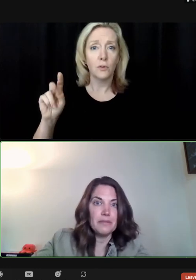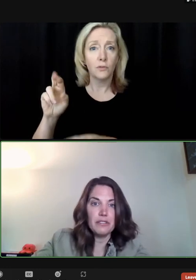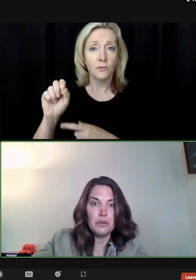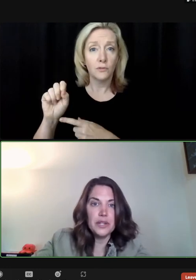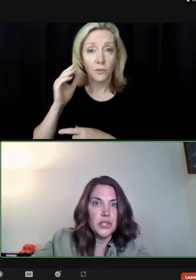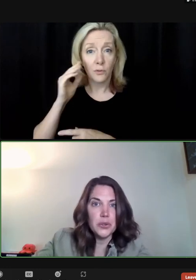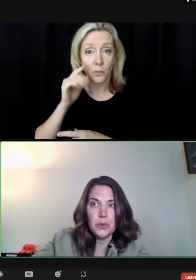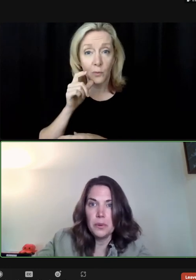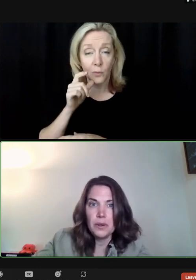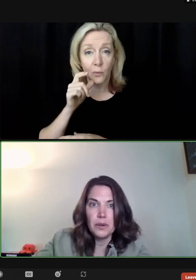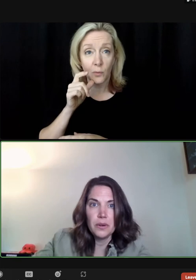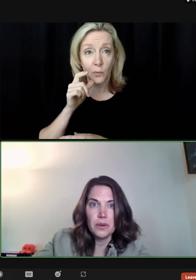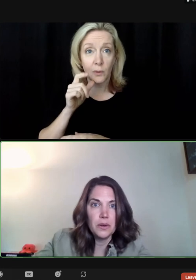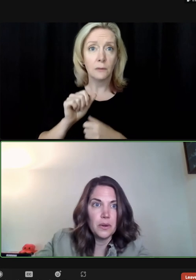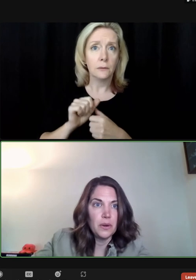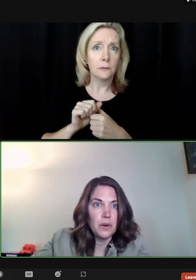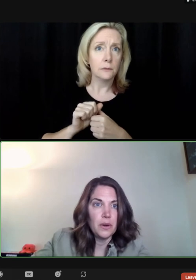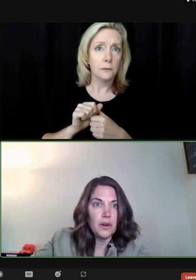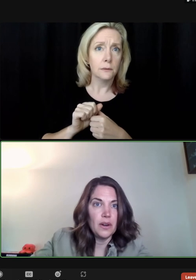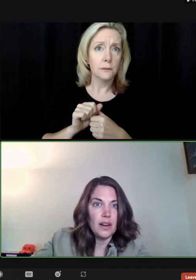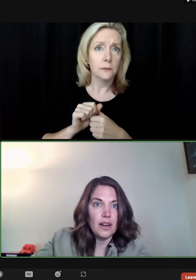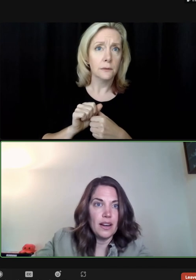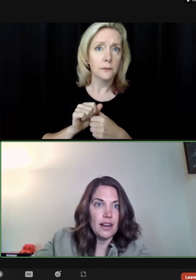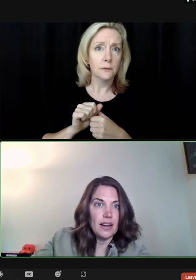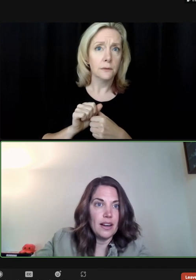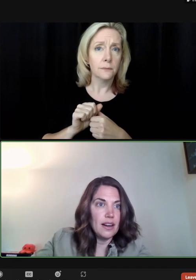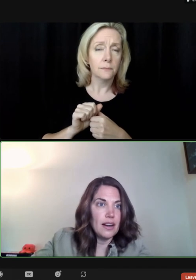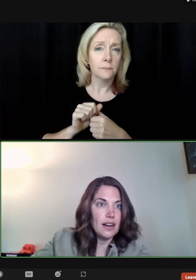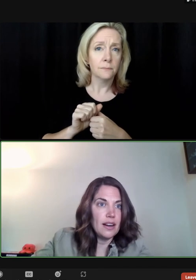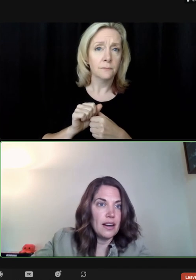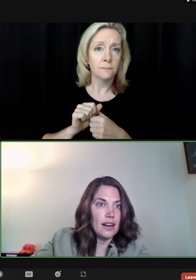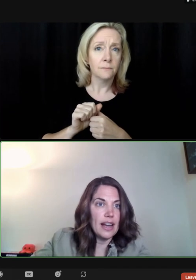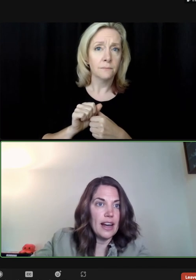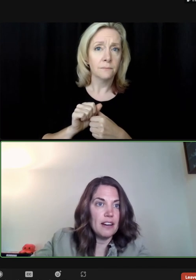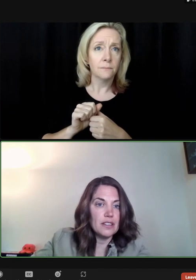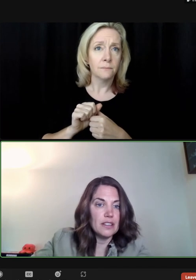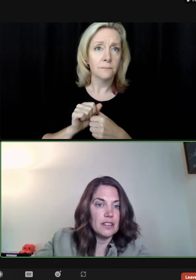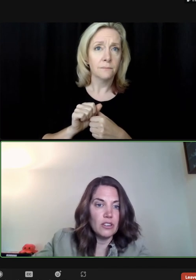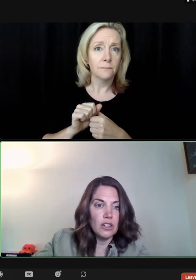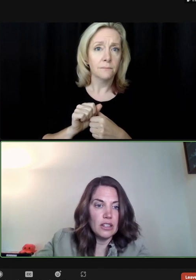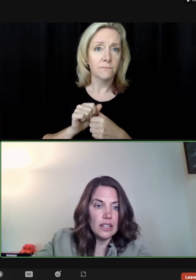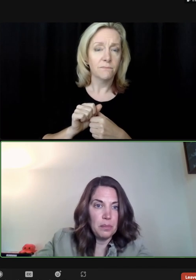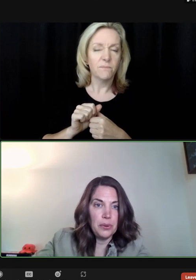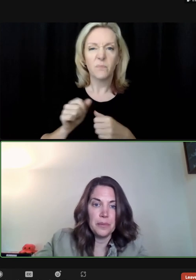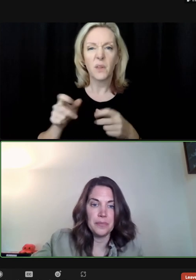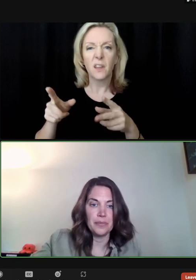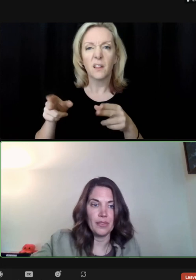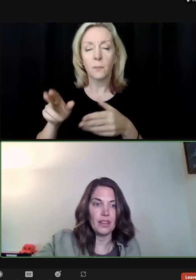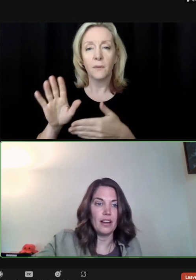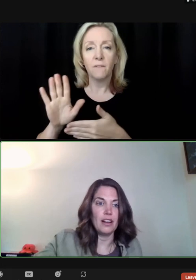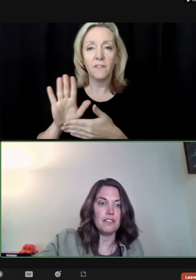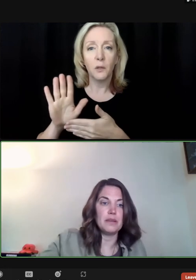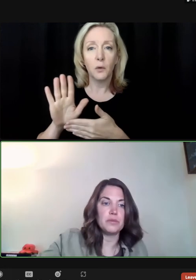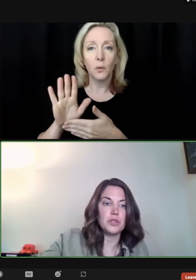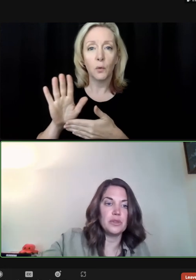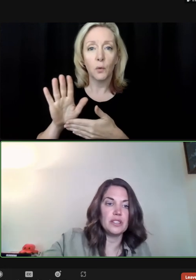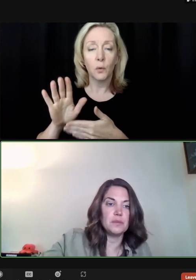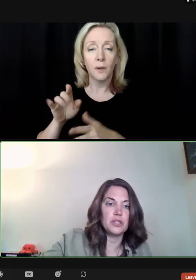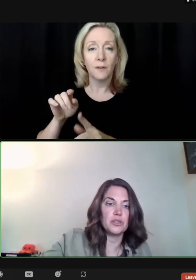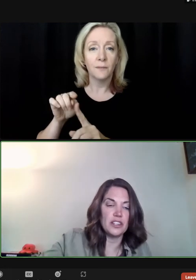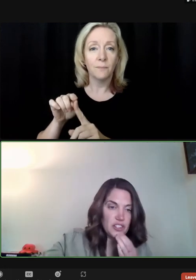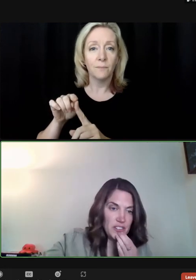But if we do, I have a little clip of